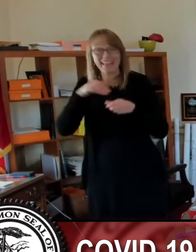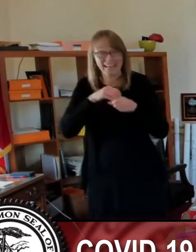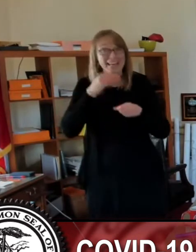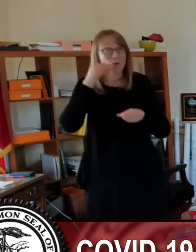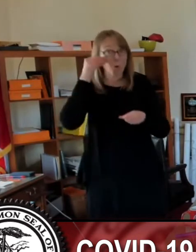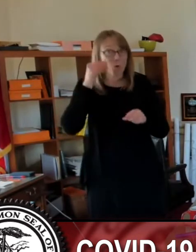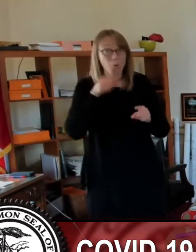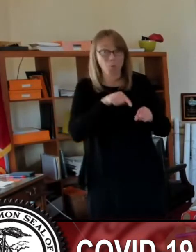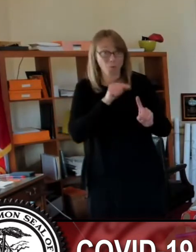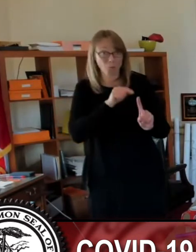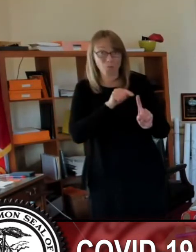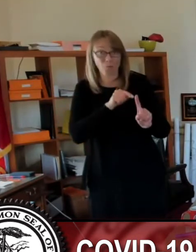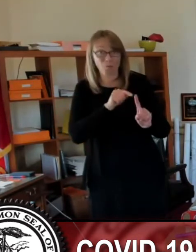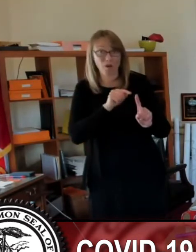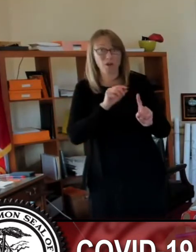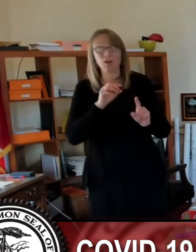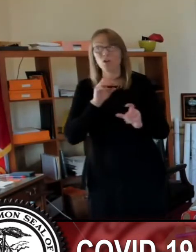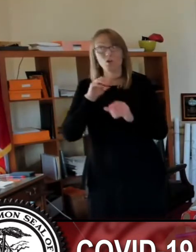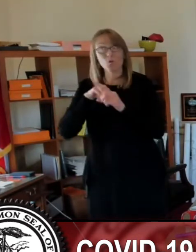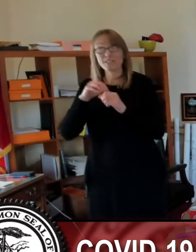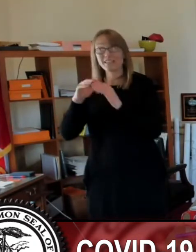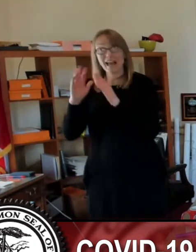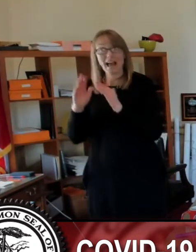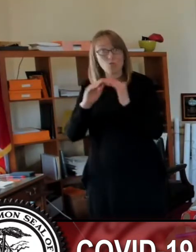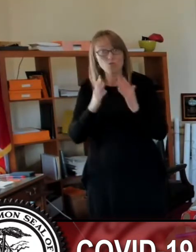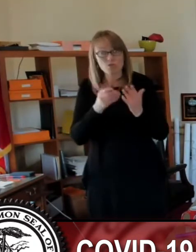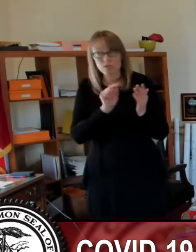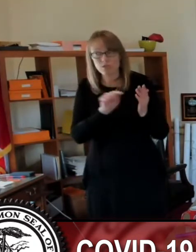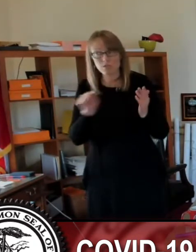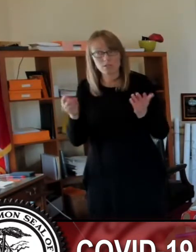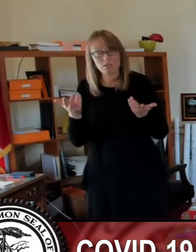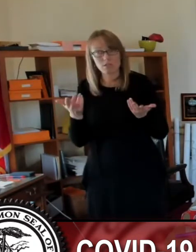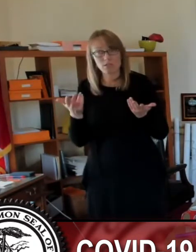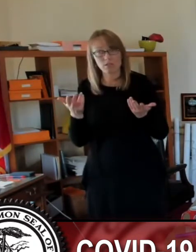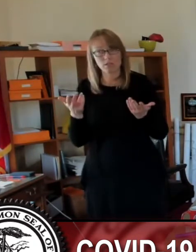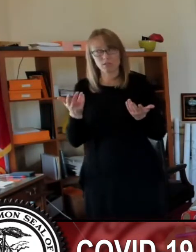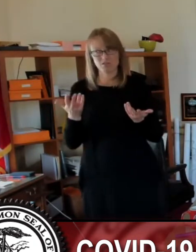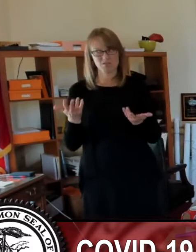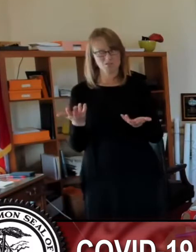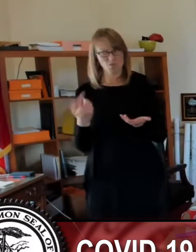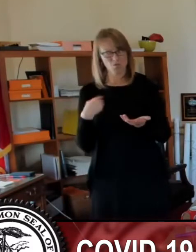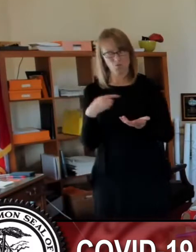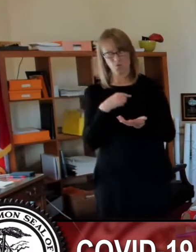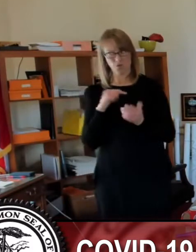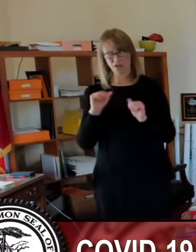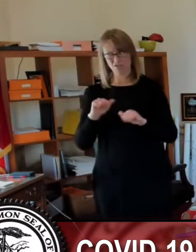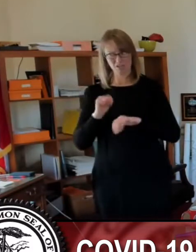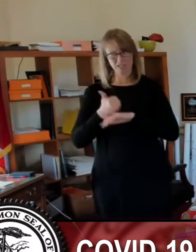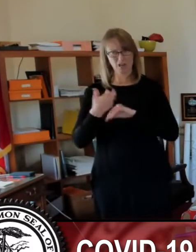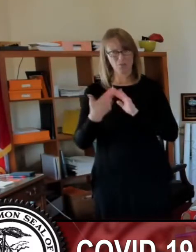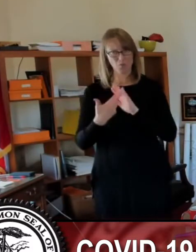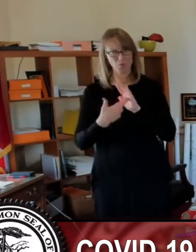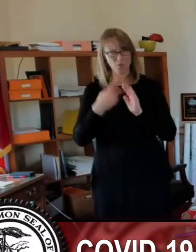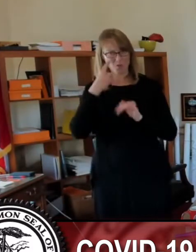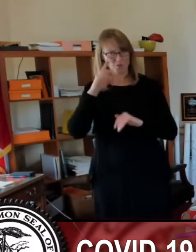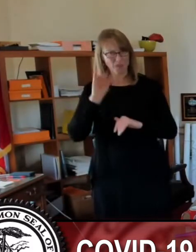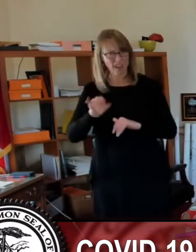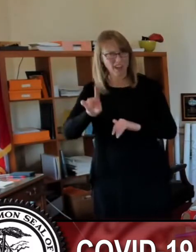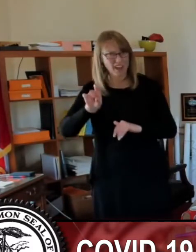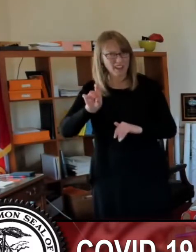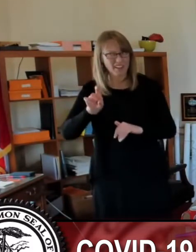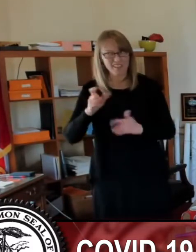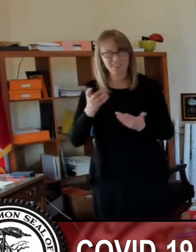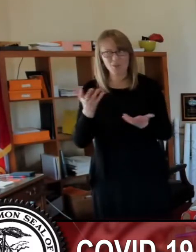that, what rule could we put into effect that could impact that? Not many.